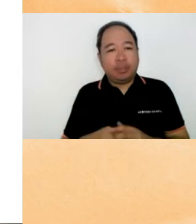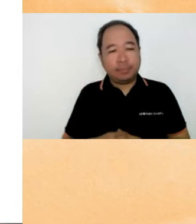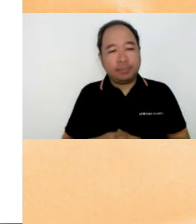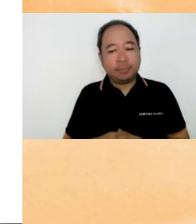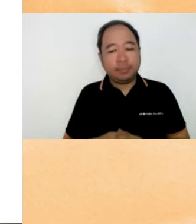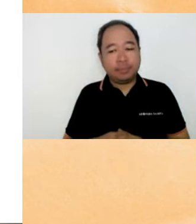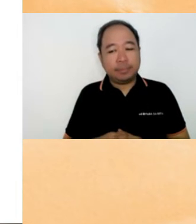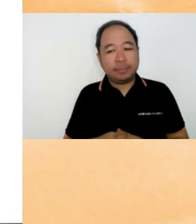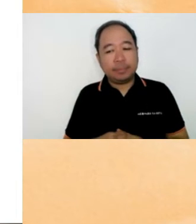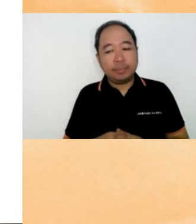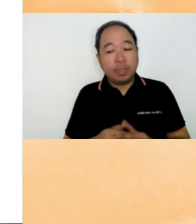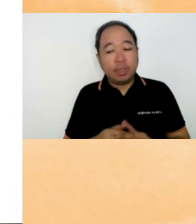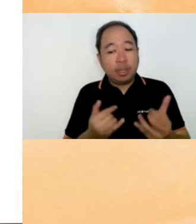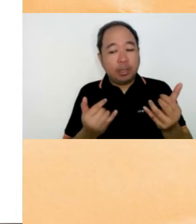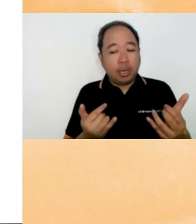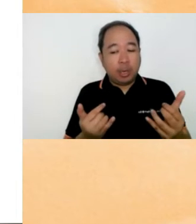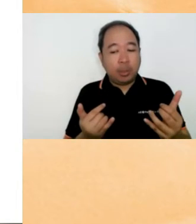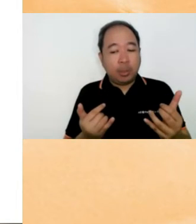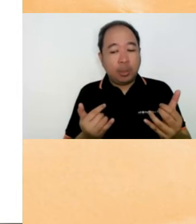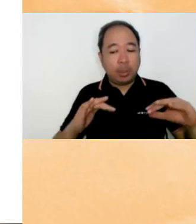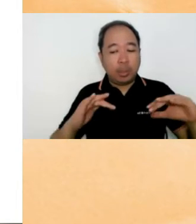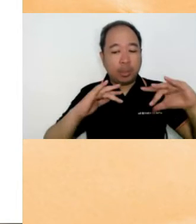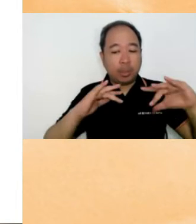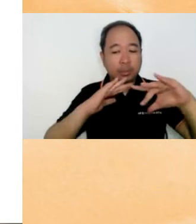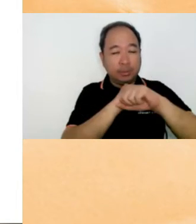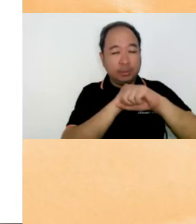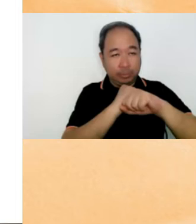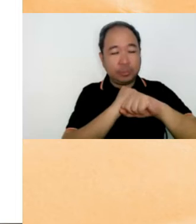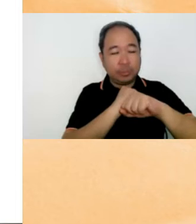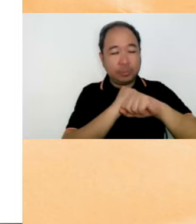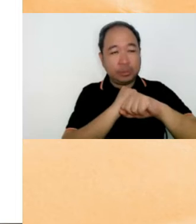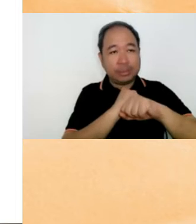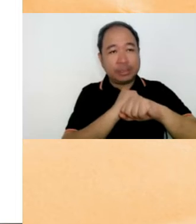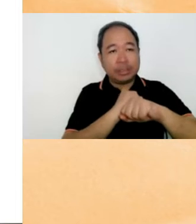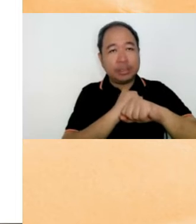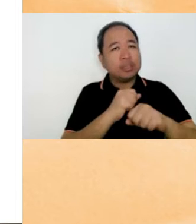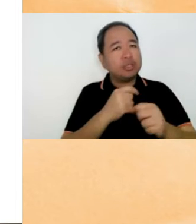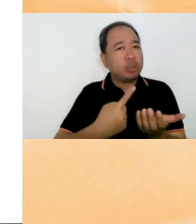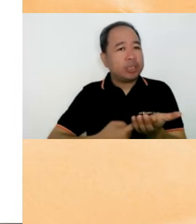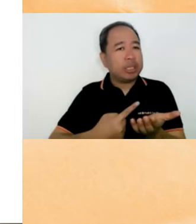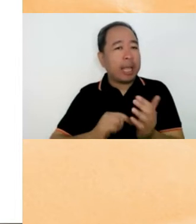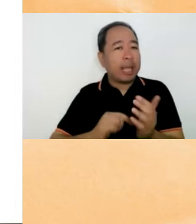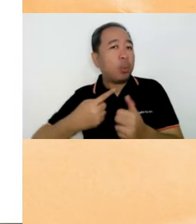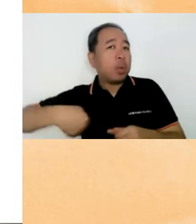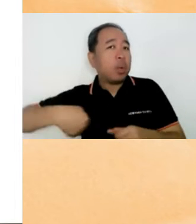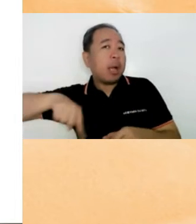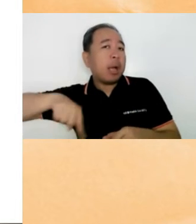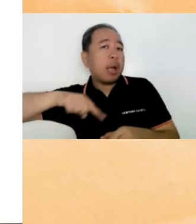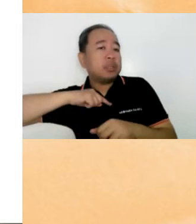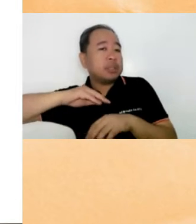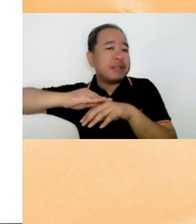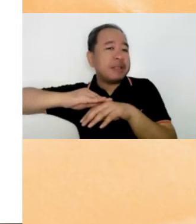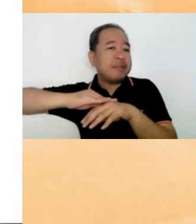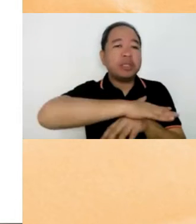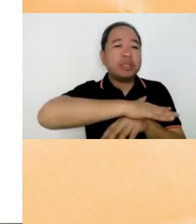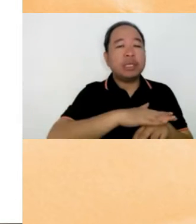and summarize that we've talked about influence in child's mental health coming from the world within the child, the world around the child, and the